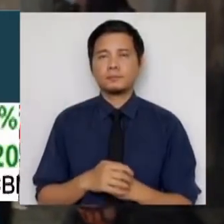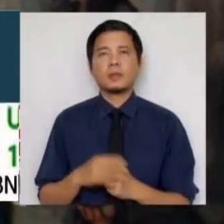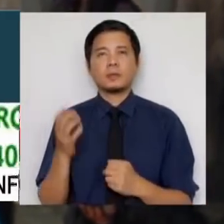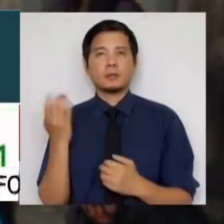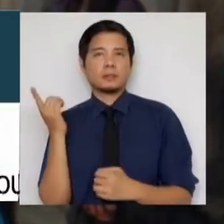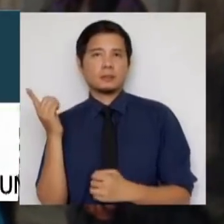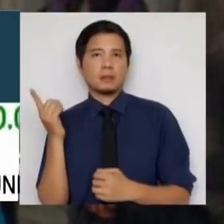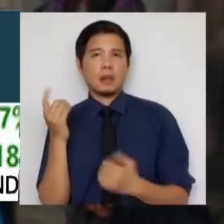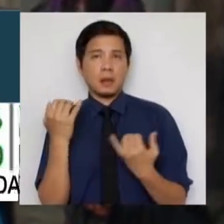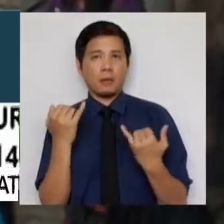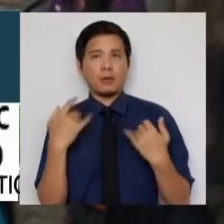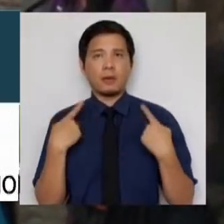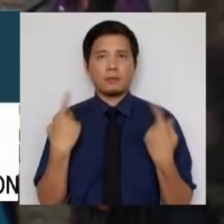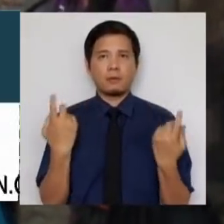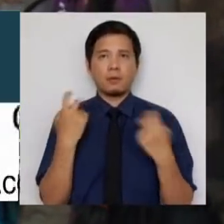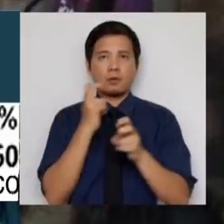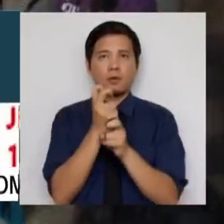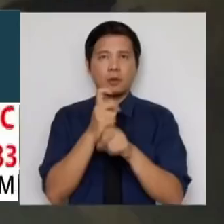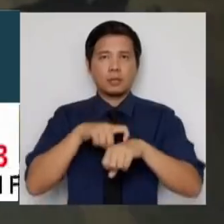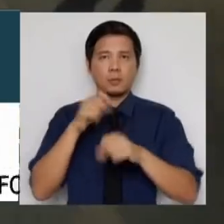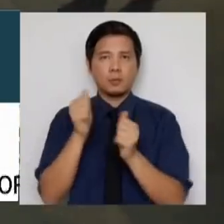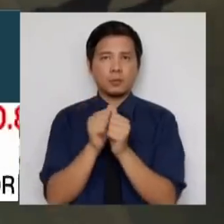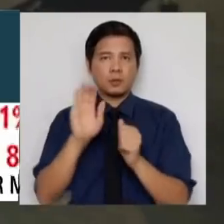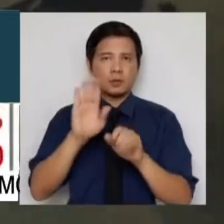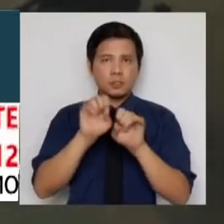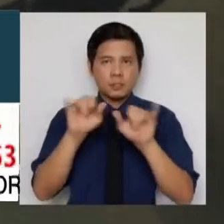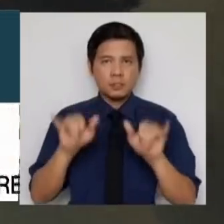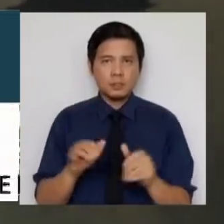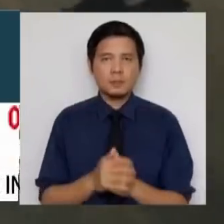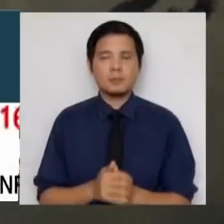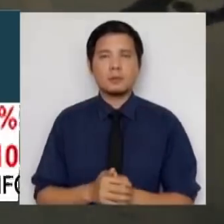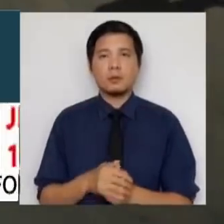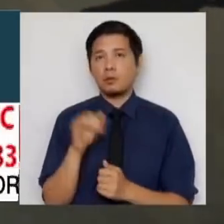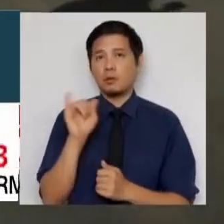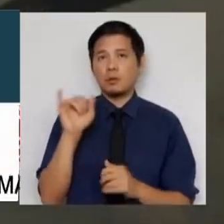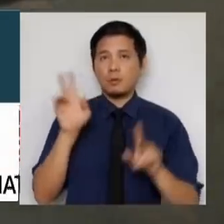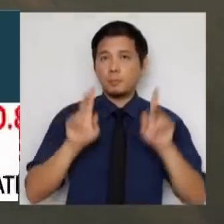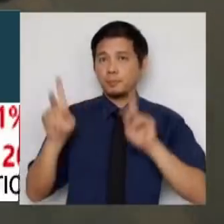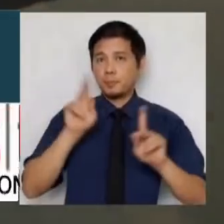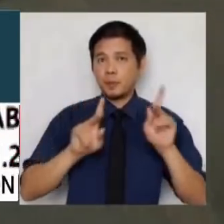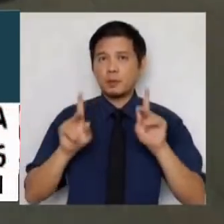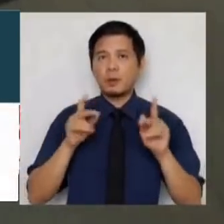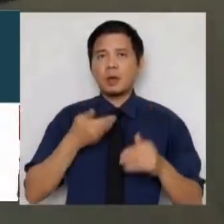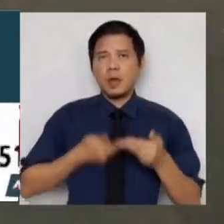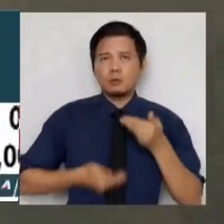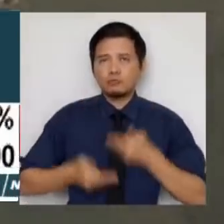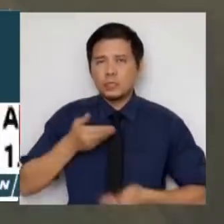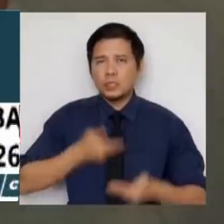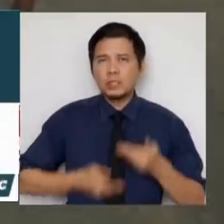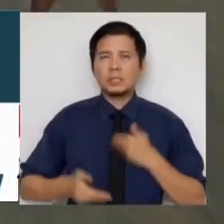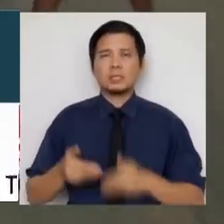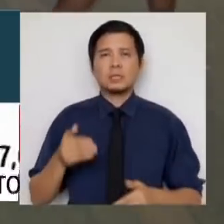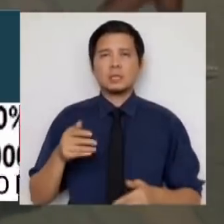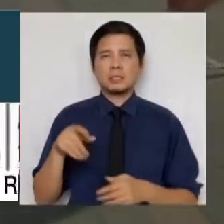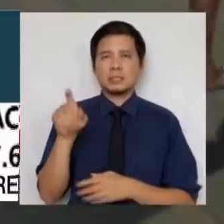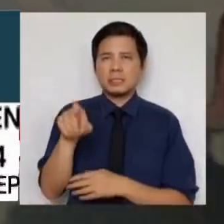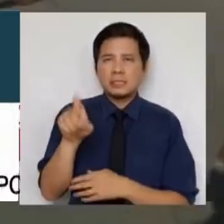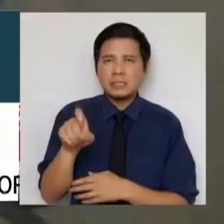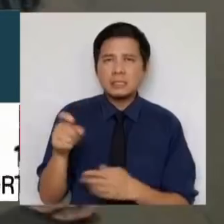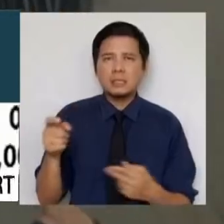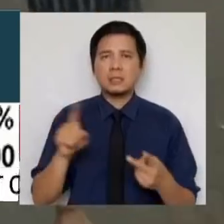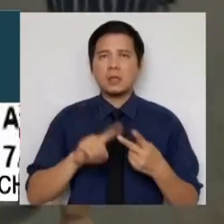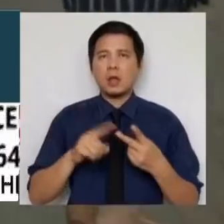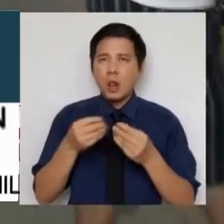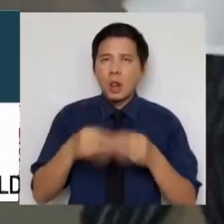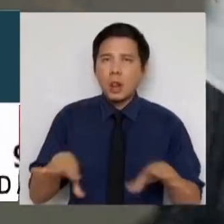With their system. And then second, of course, is the fact that people are hungry, they're in need, they've lost their jobs, and